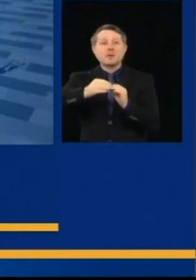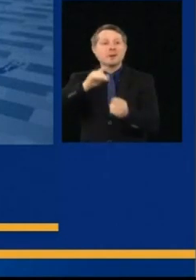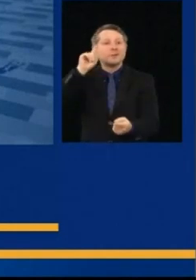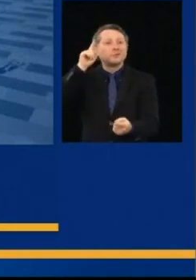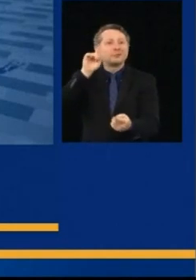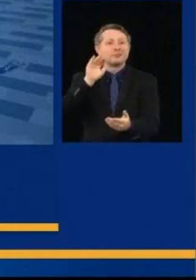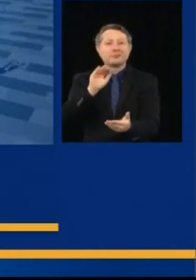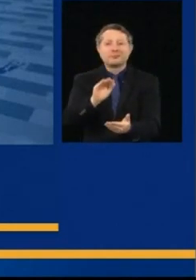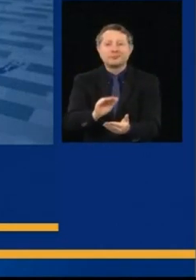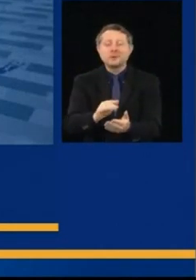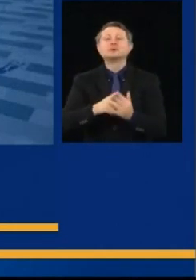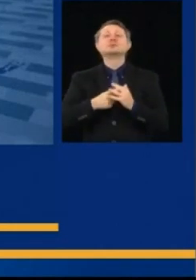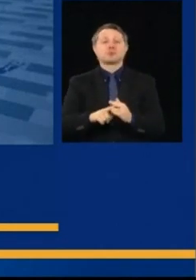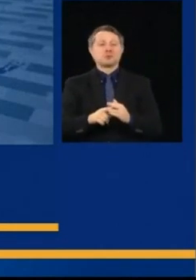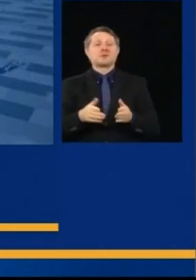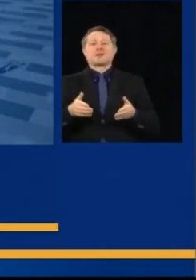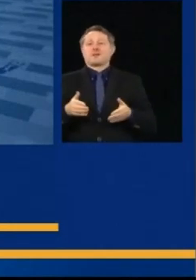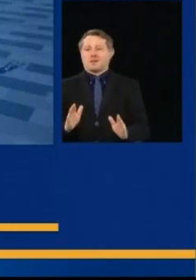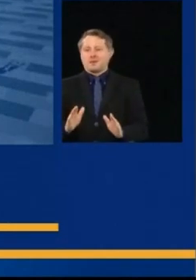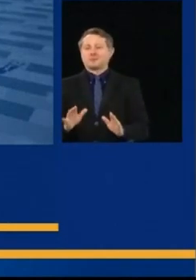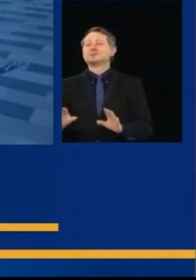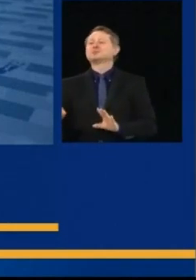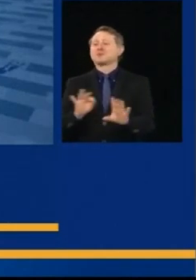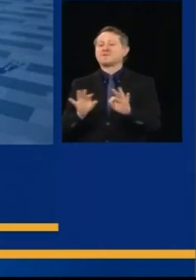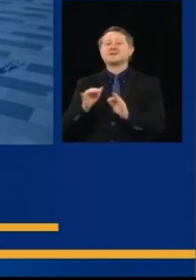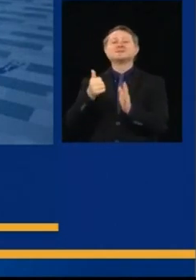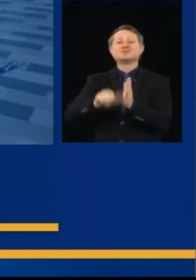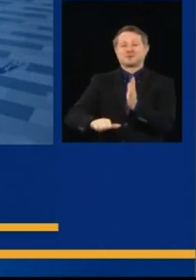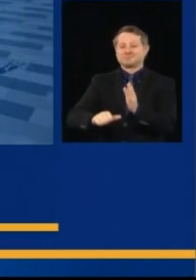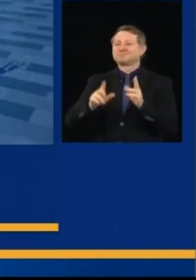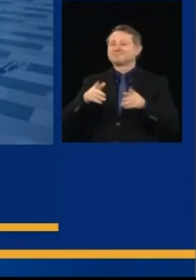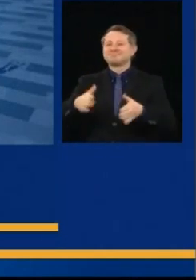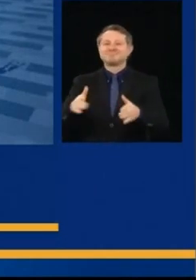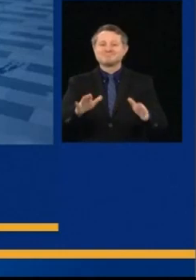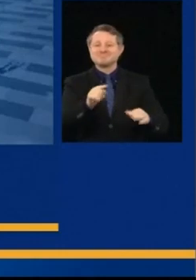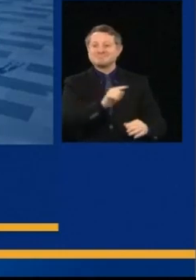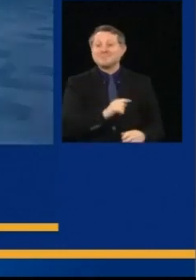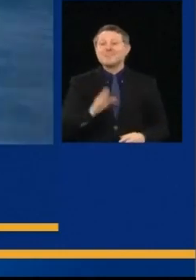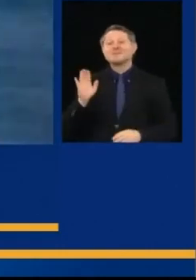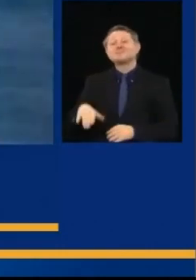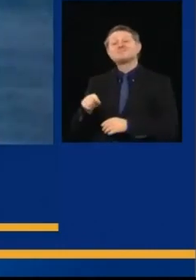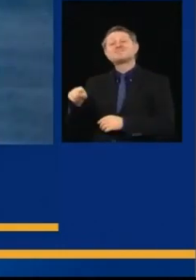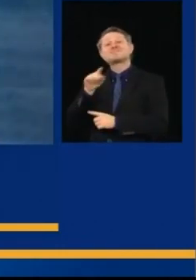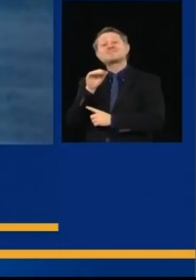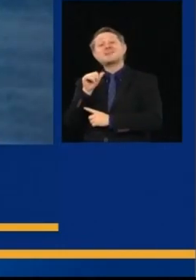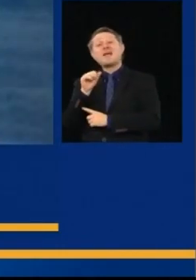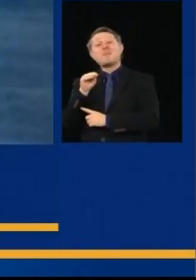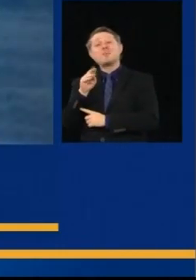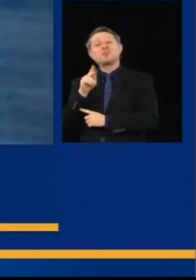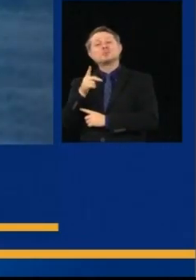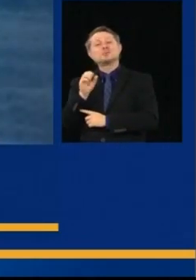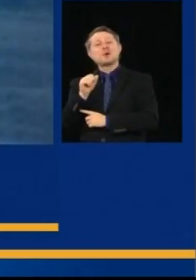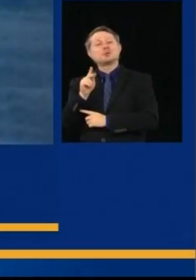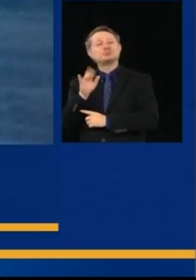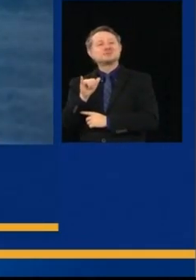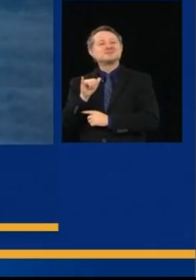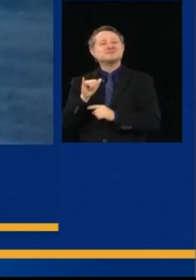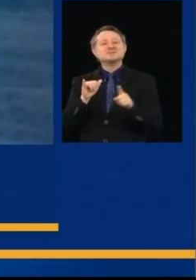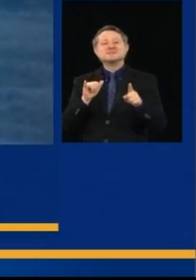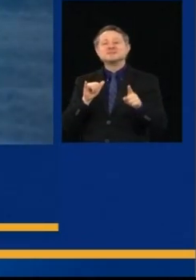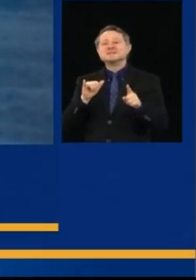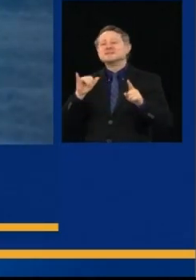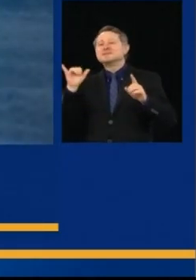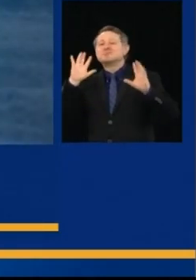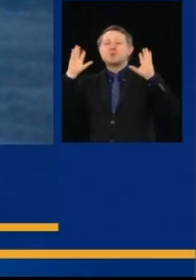restart elective surgeries. Also ambulatory services. So that is good news. A lot